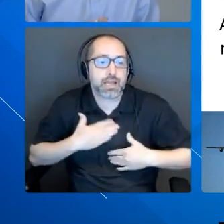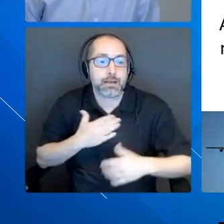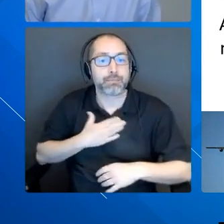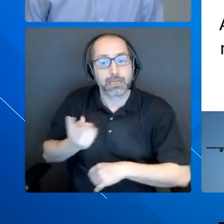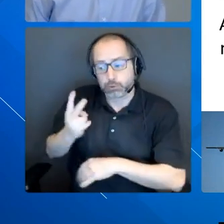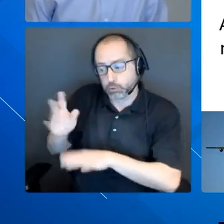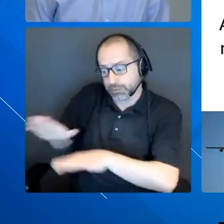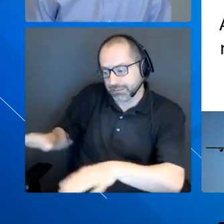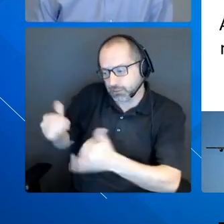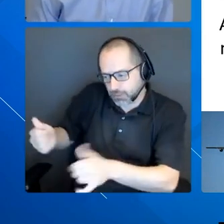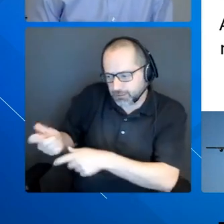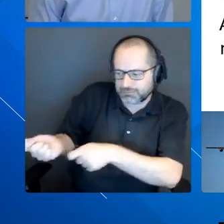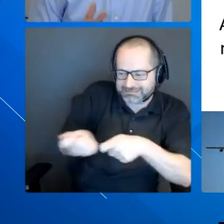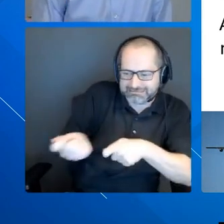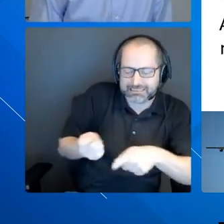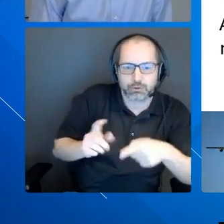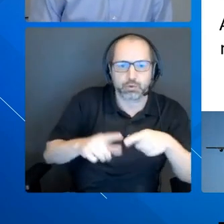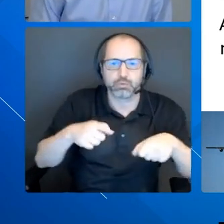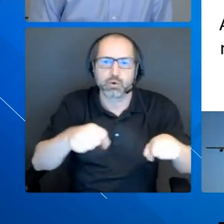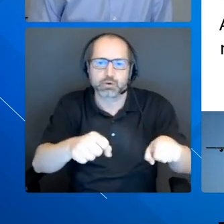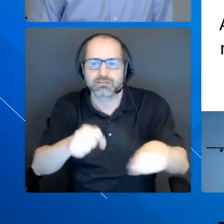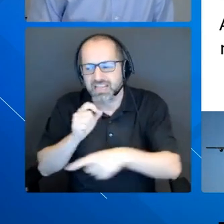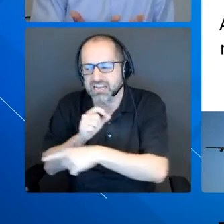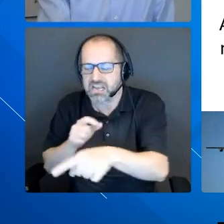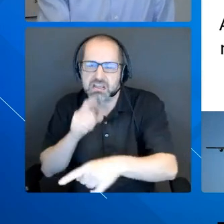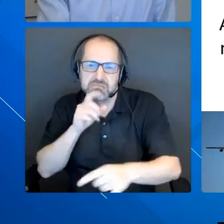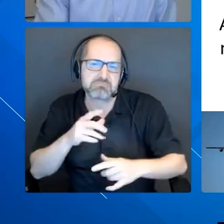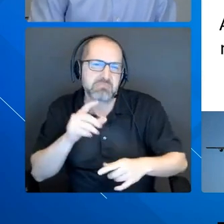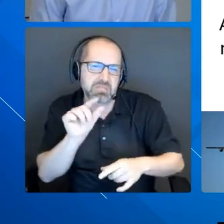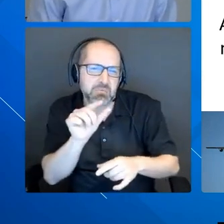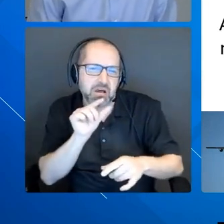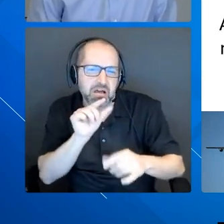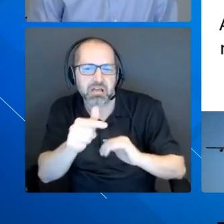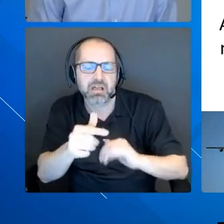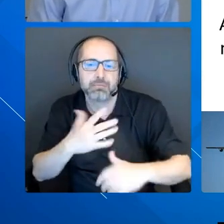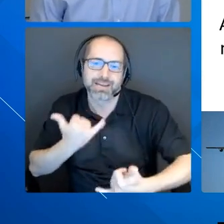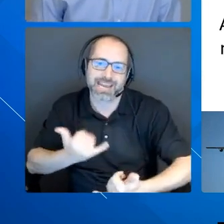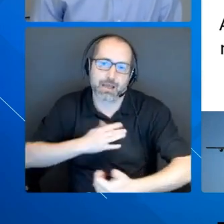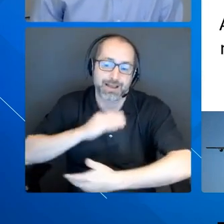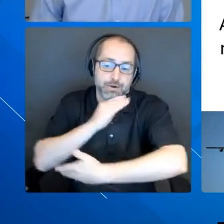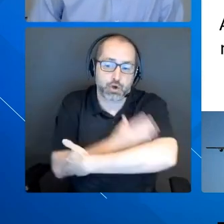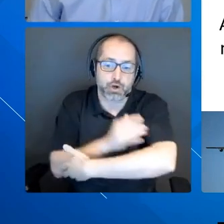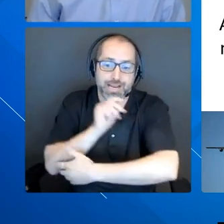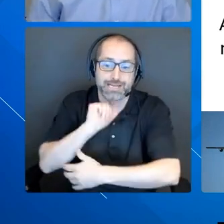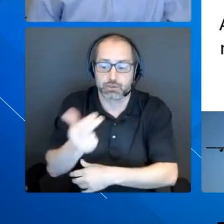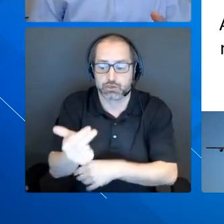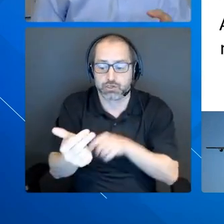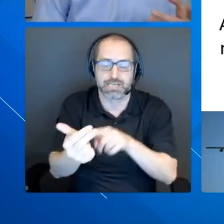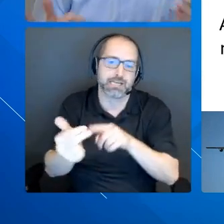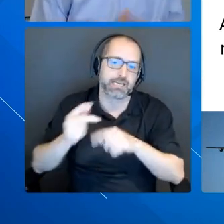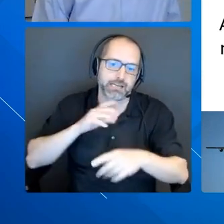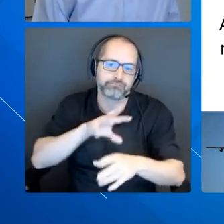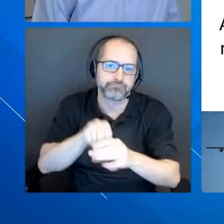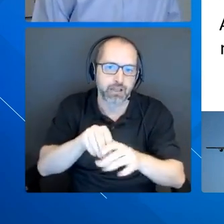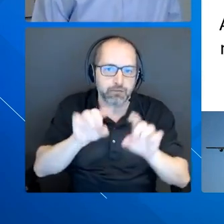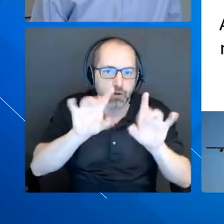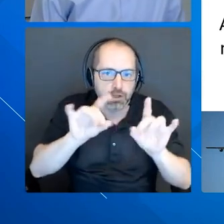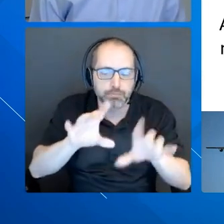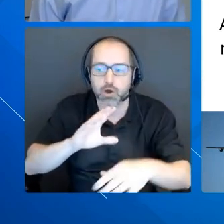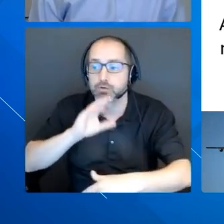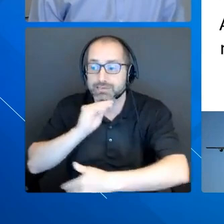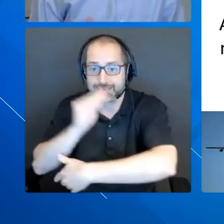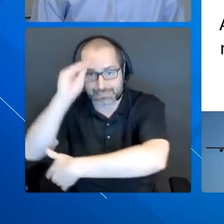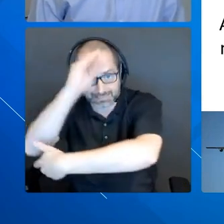into motorcycling. They did it for a little bit, but really now my daughter, who's now 13, she does volleyball. My son, who's now